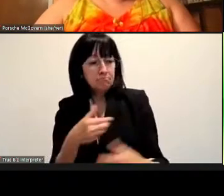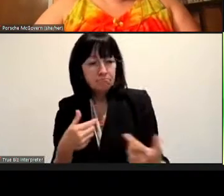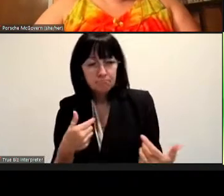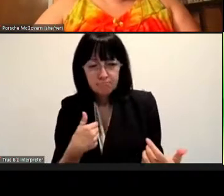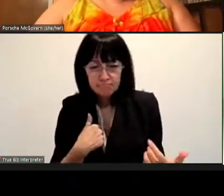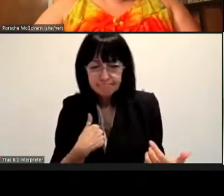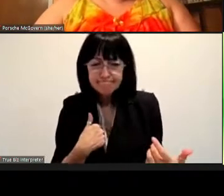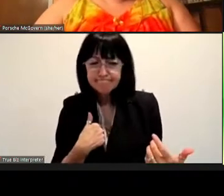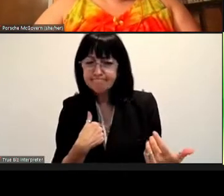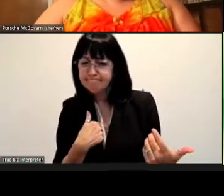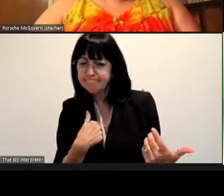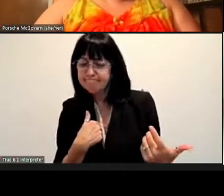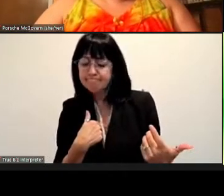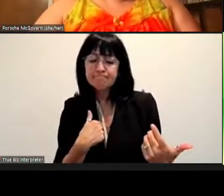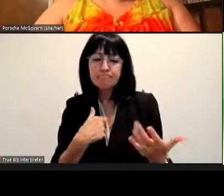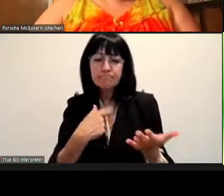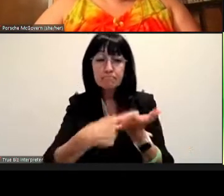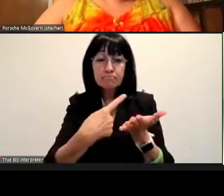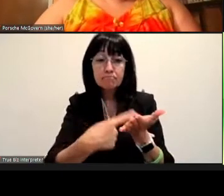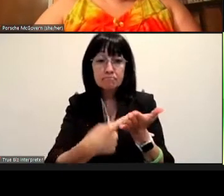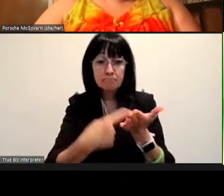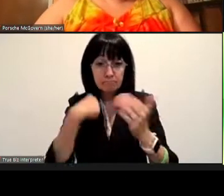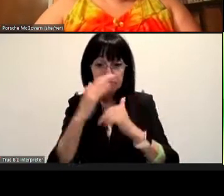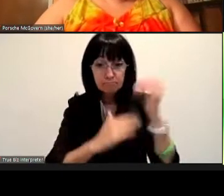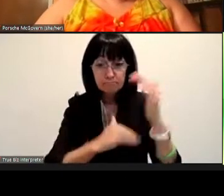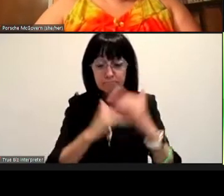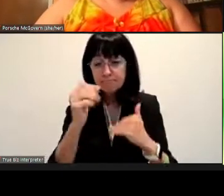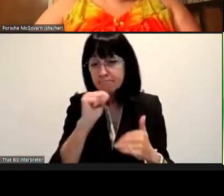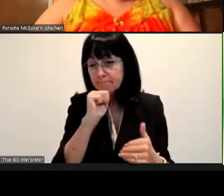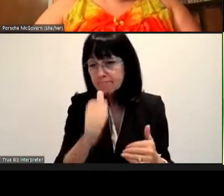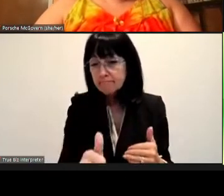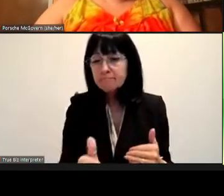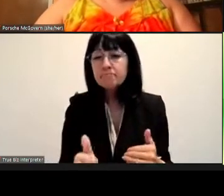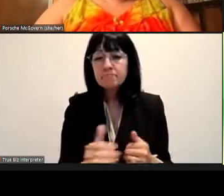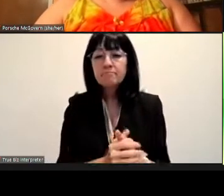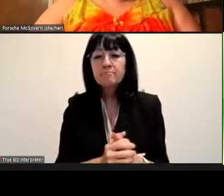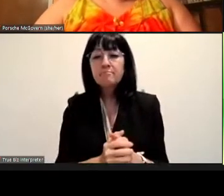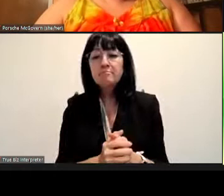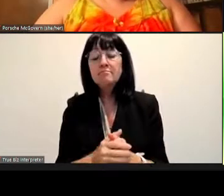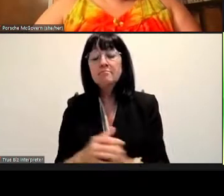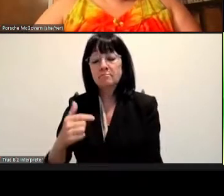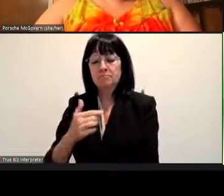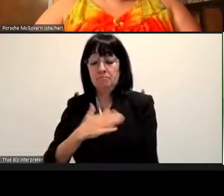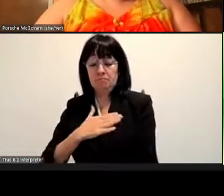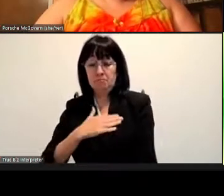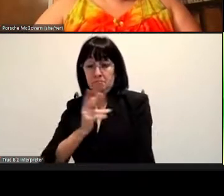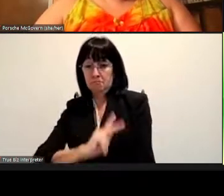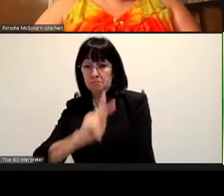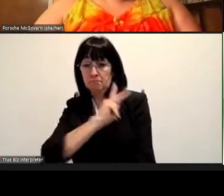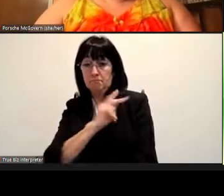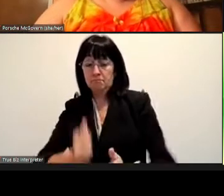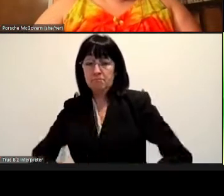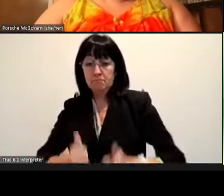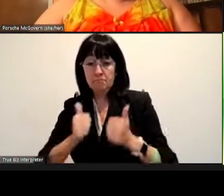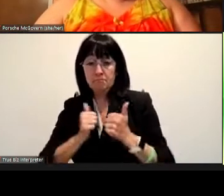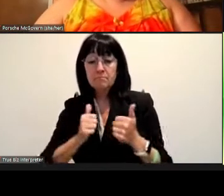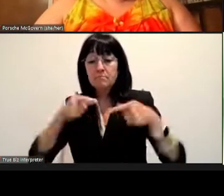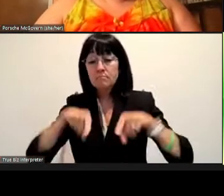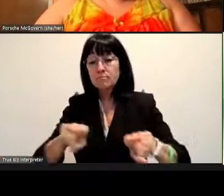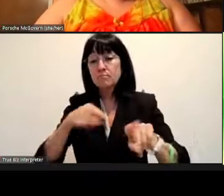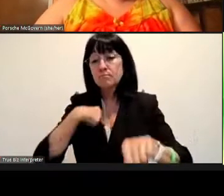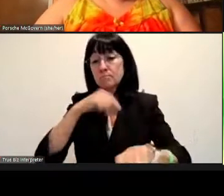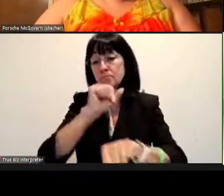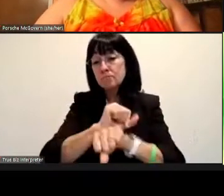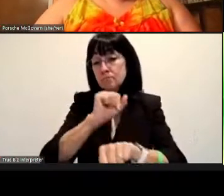in my personal life and in when I'm working as a designer, I have made like a personal